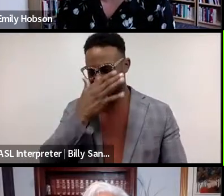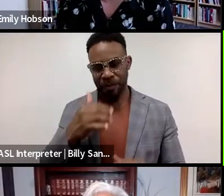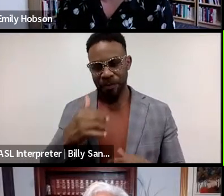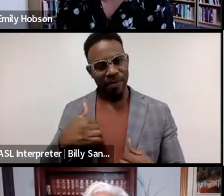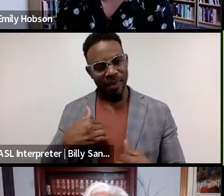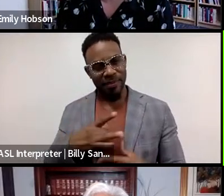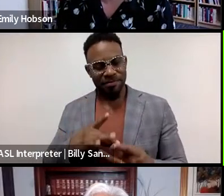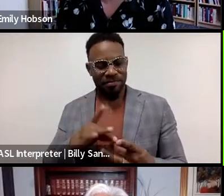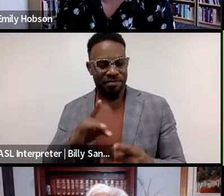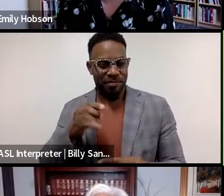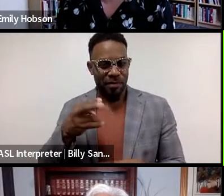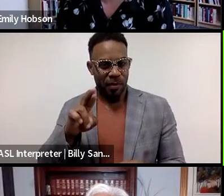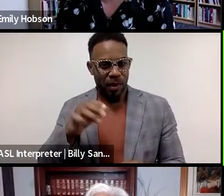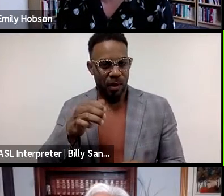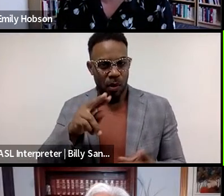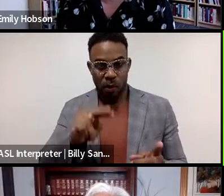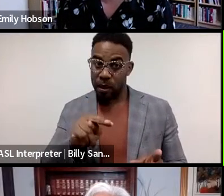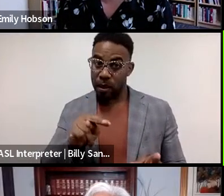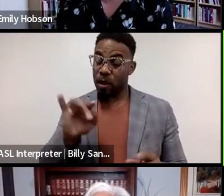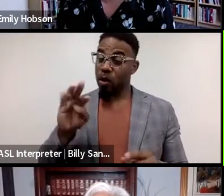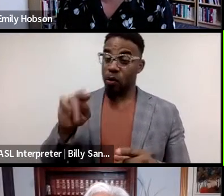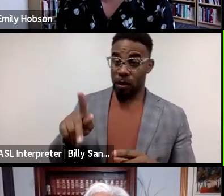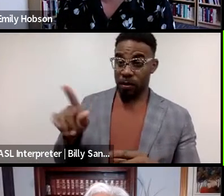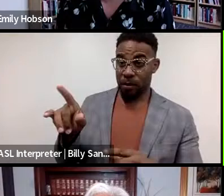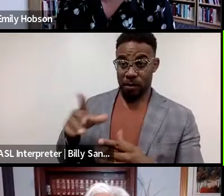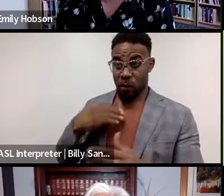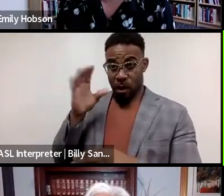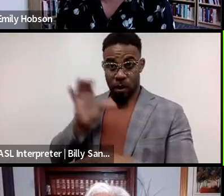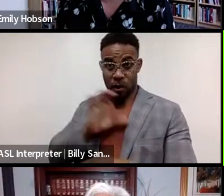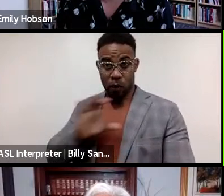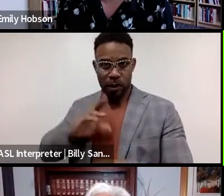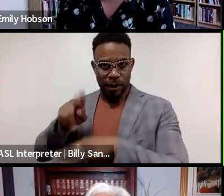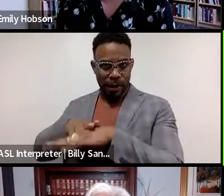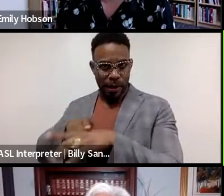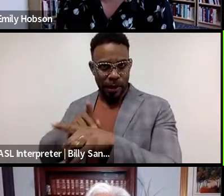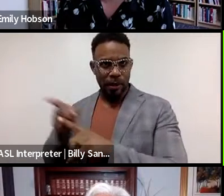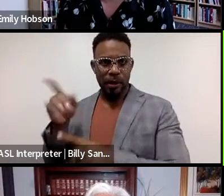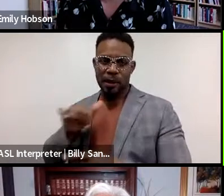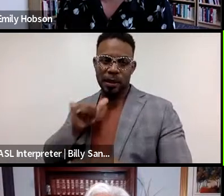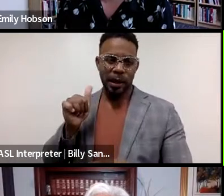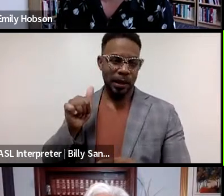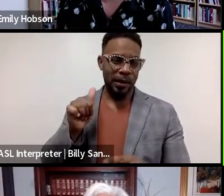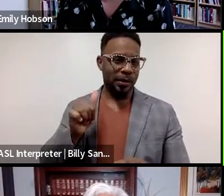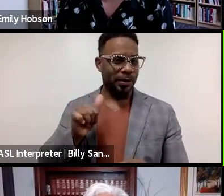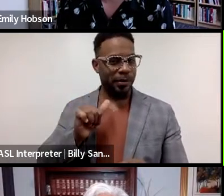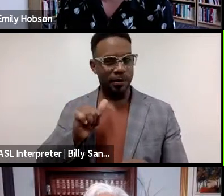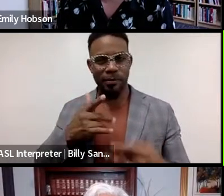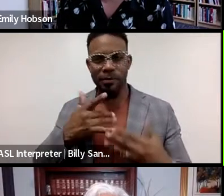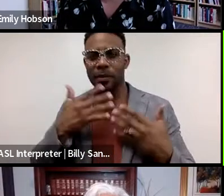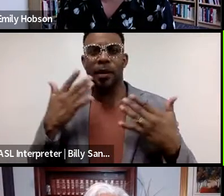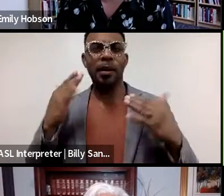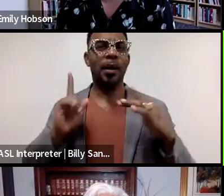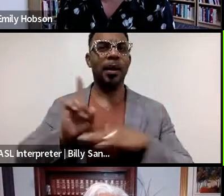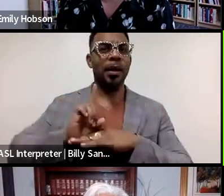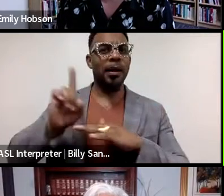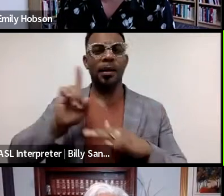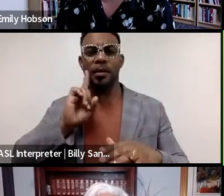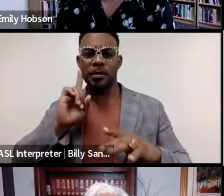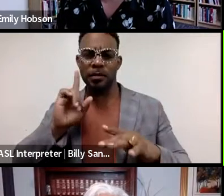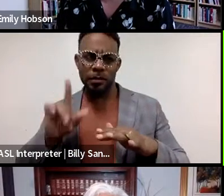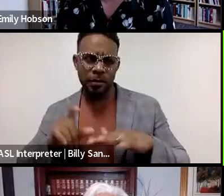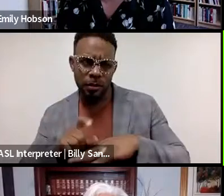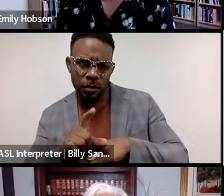argue that Reagan, that Trump and his white Christian nationalists are not sui generis, but have been percolating